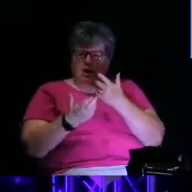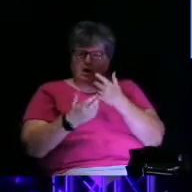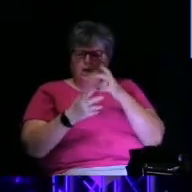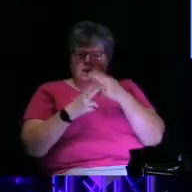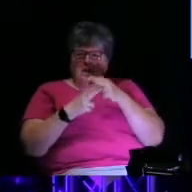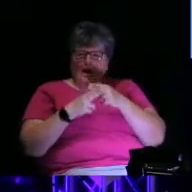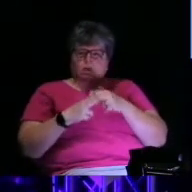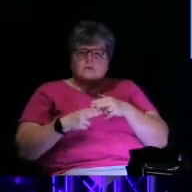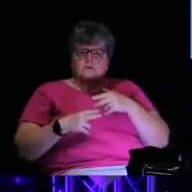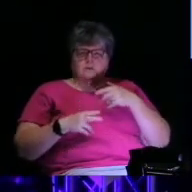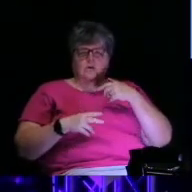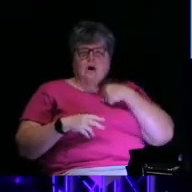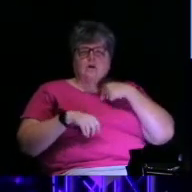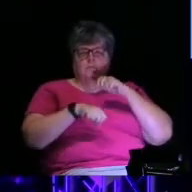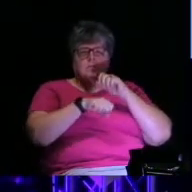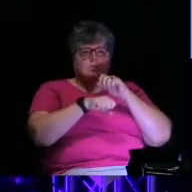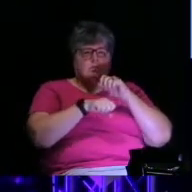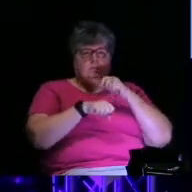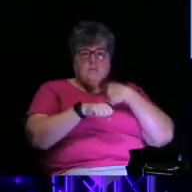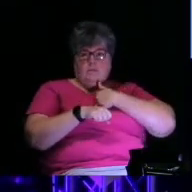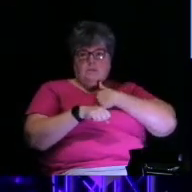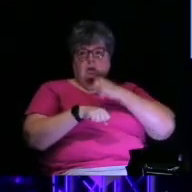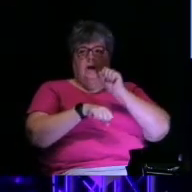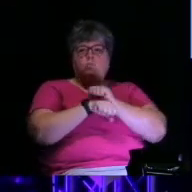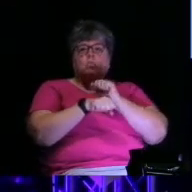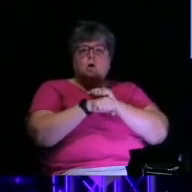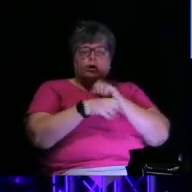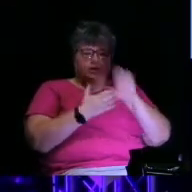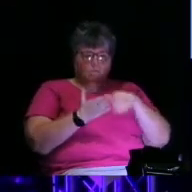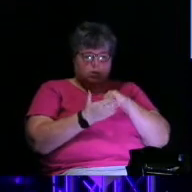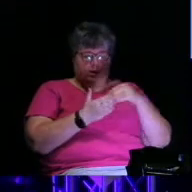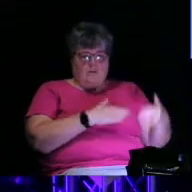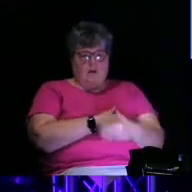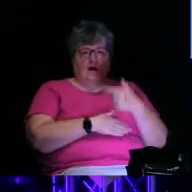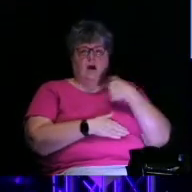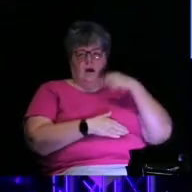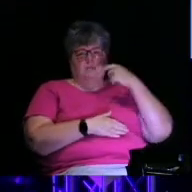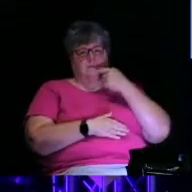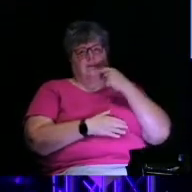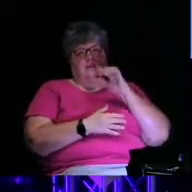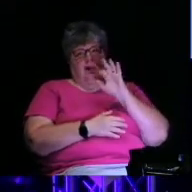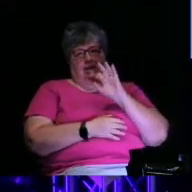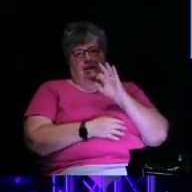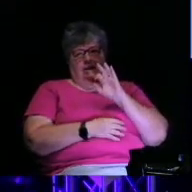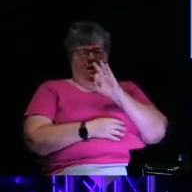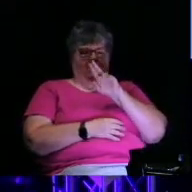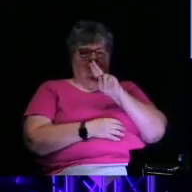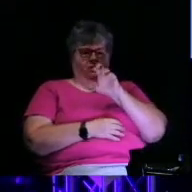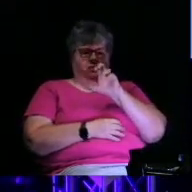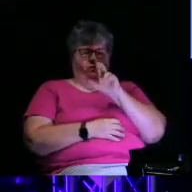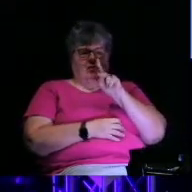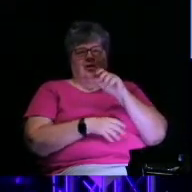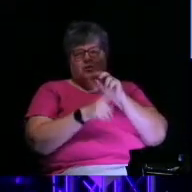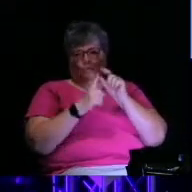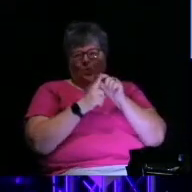I'm working in the middle of darkness. And by the way, I had just said the F word. I'm just being honest with you. I was in a dark, dark place.